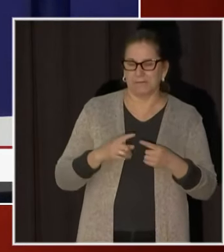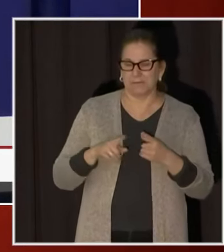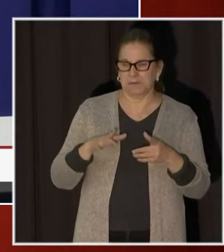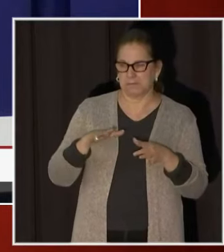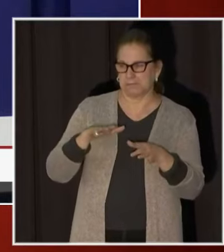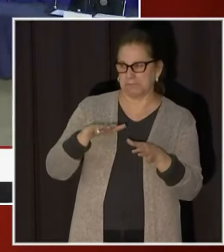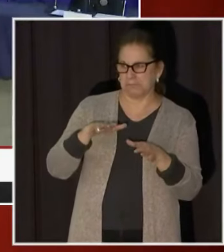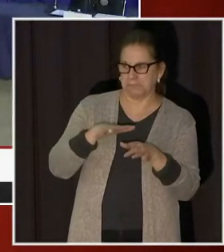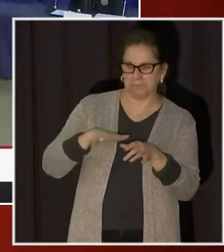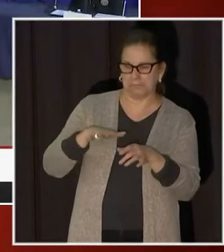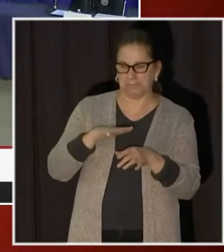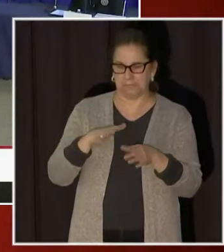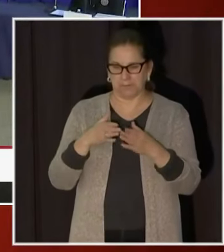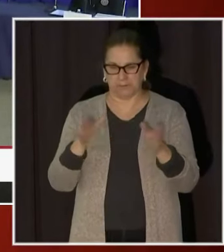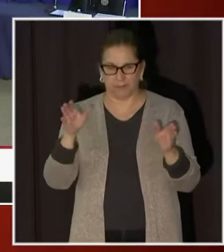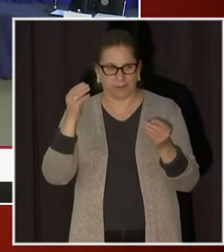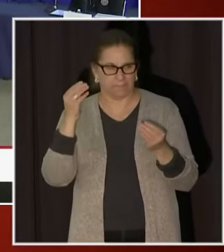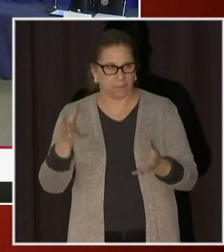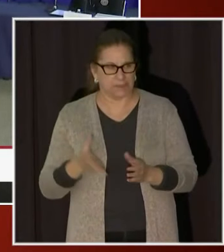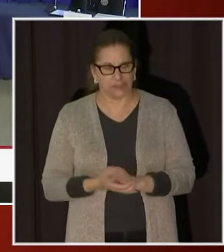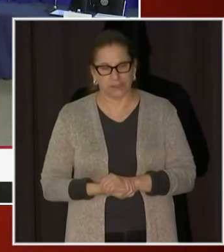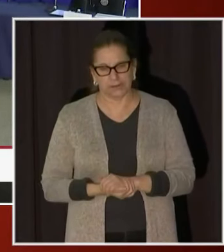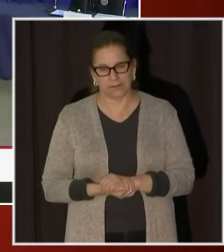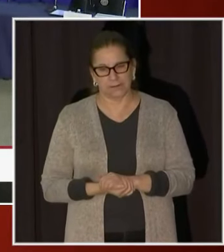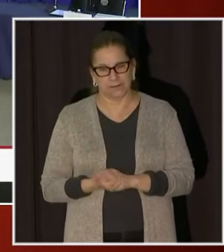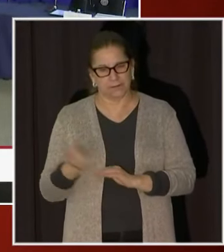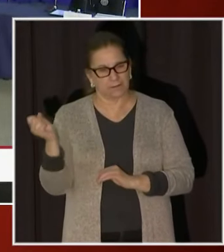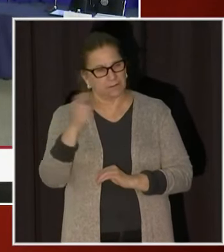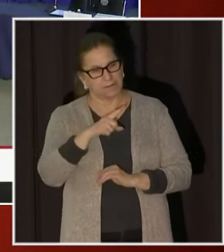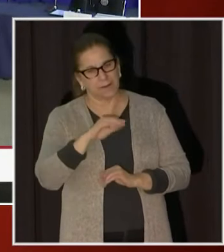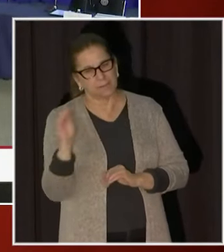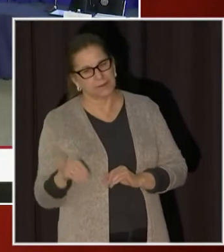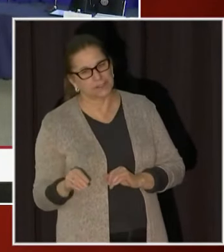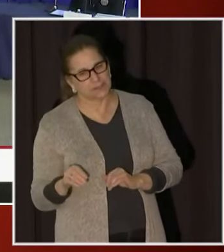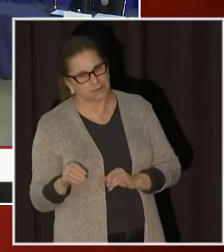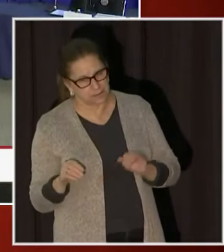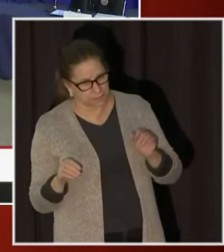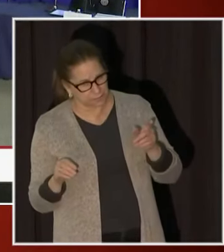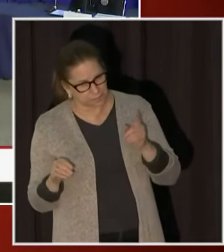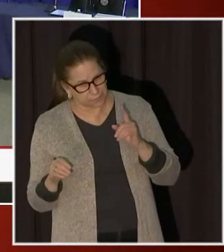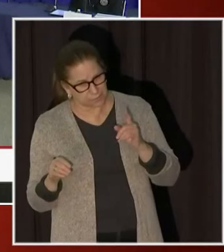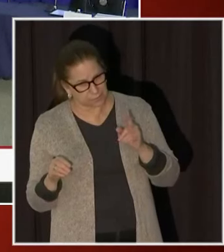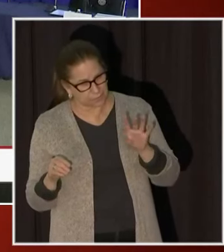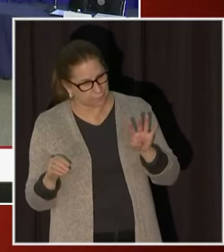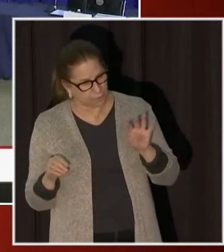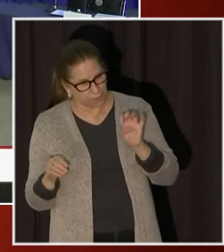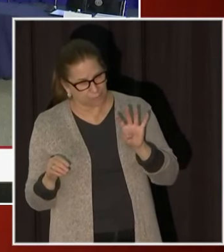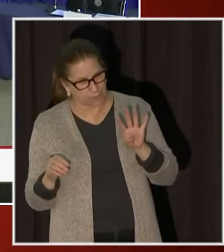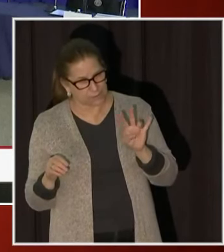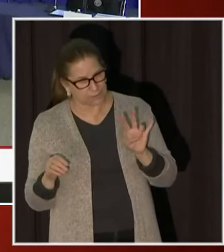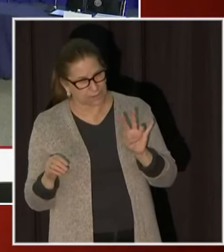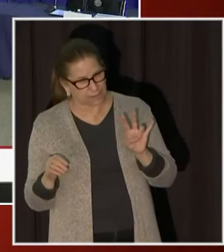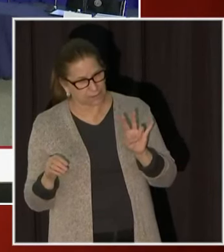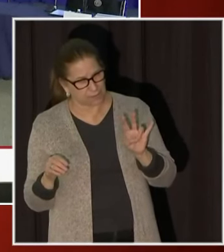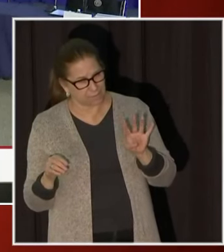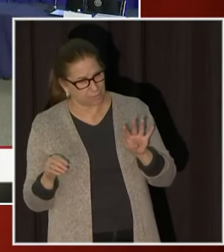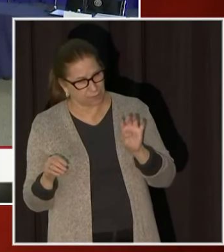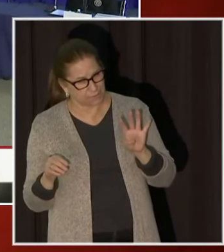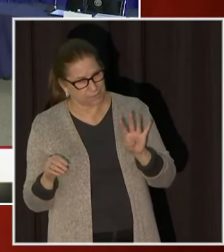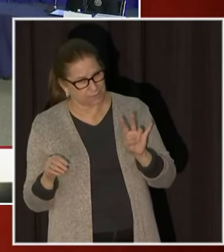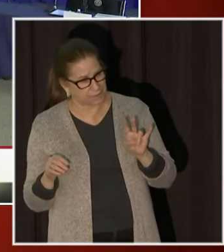the percentage that you gave today, the 447, whatever, you don't really know if they're DC residents